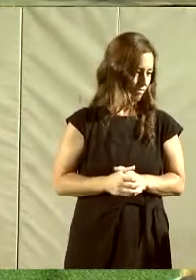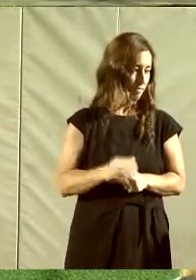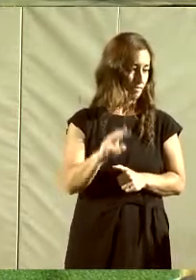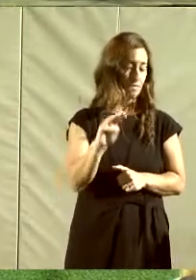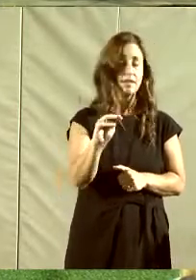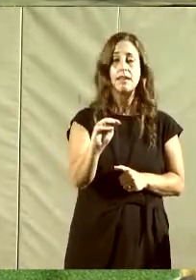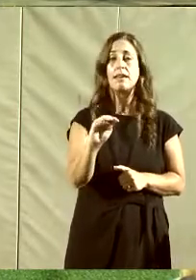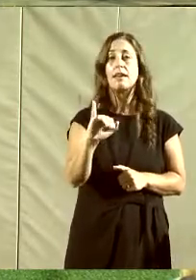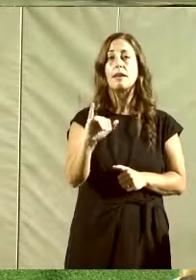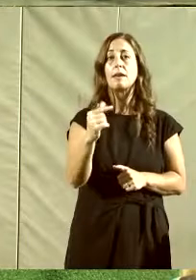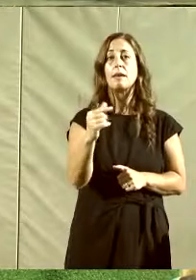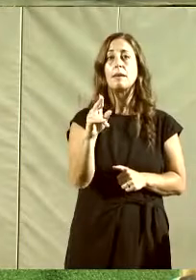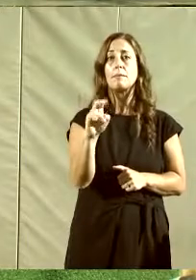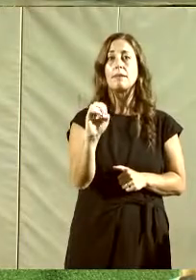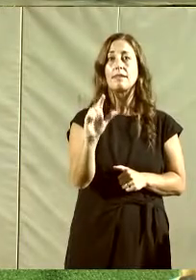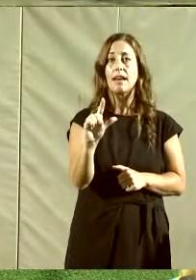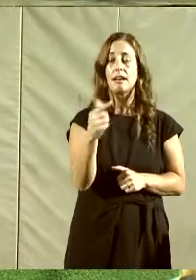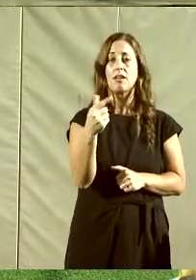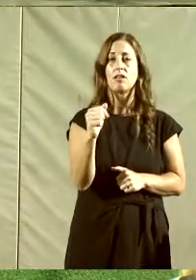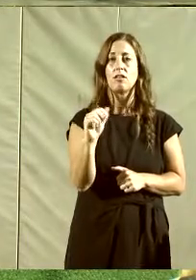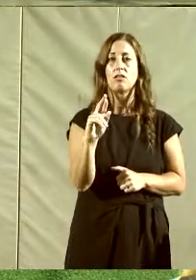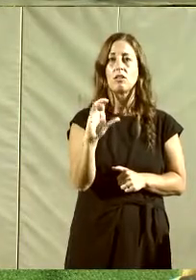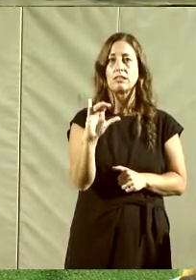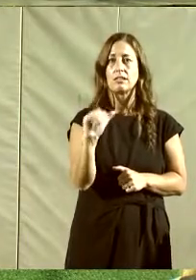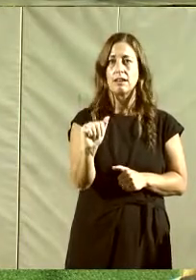Miguel Alejandro Garcia.